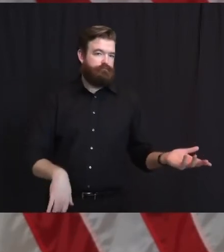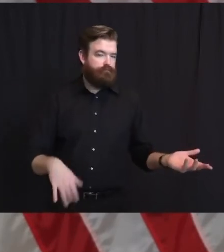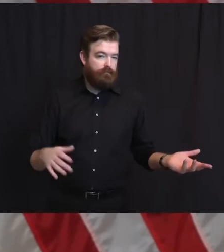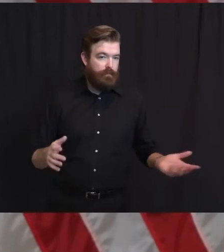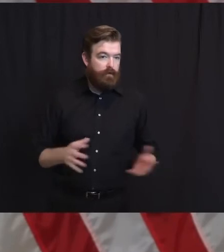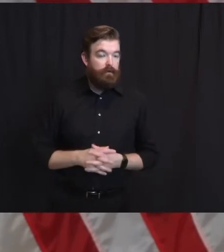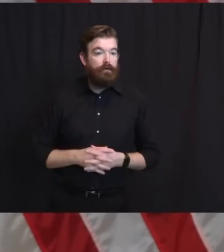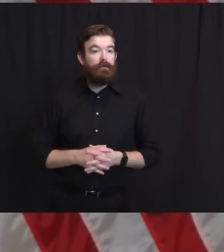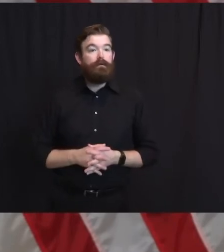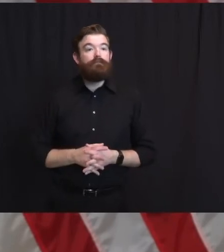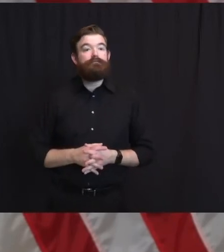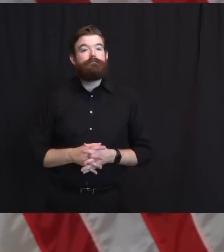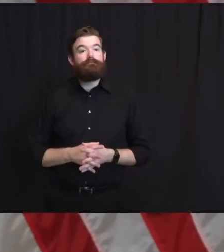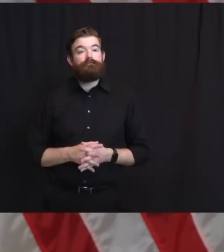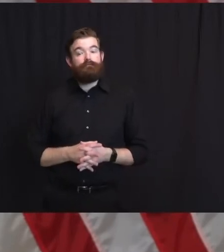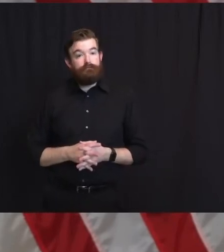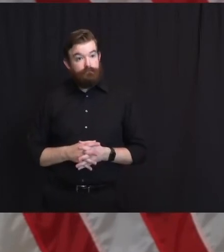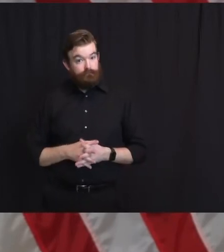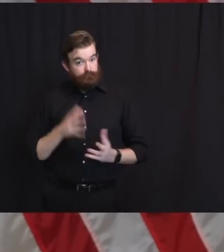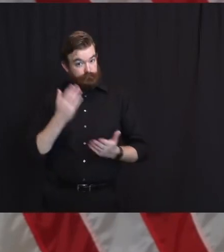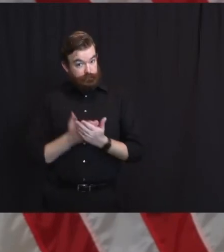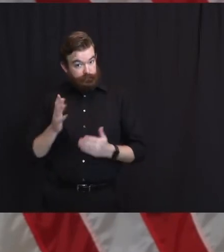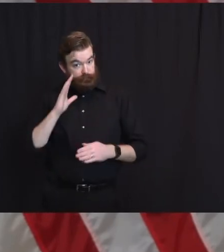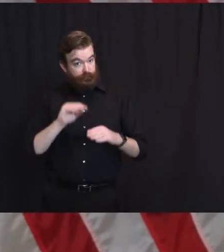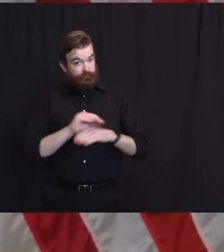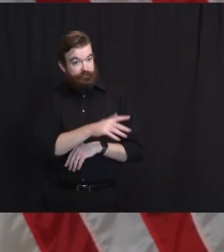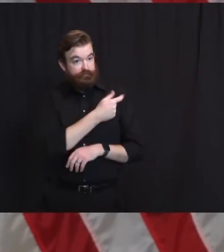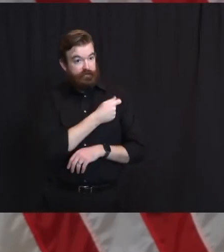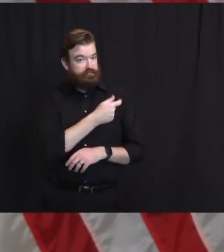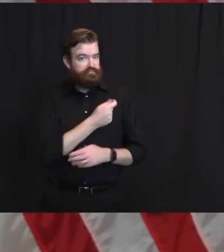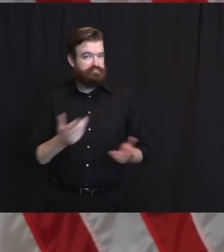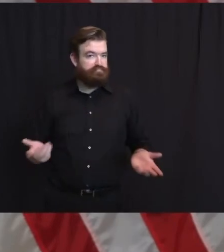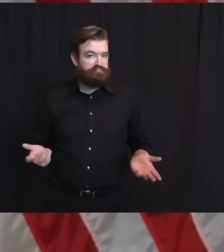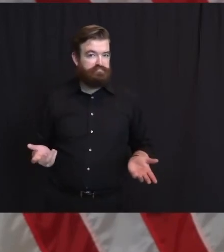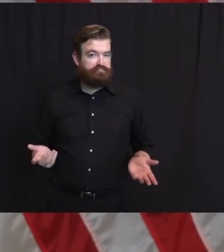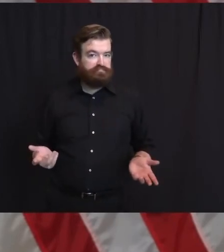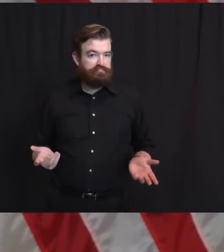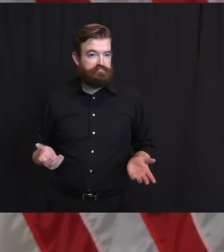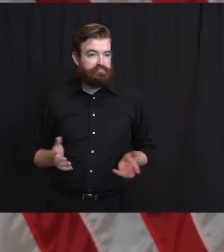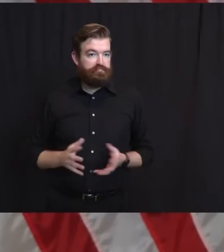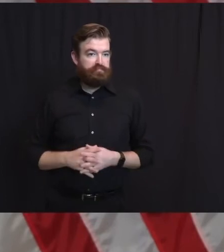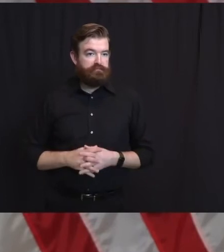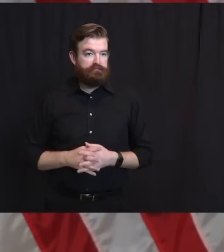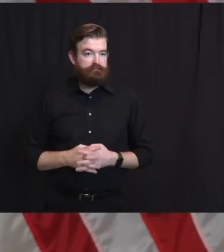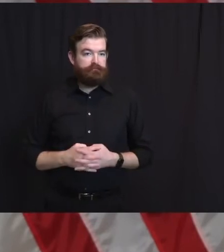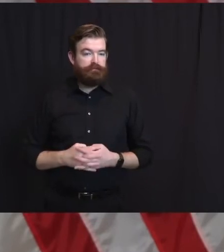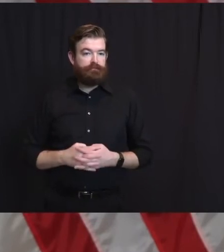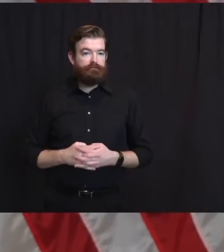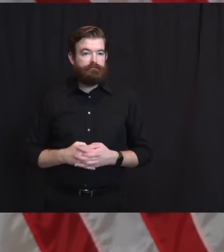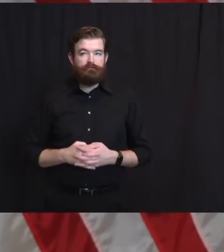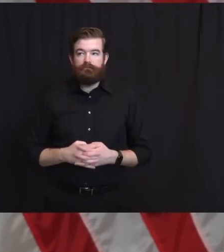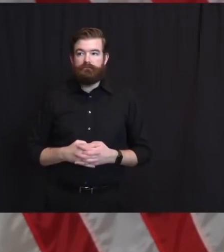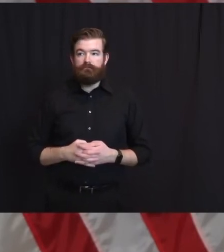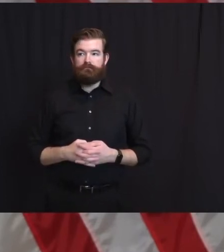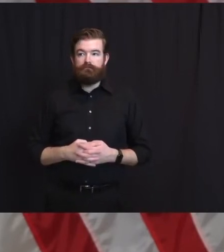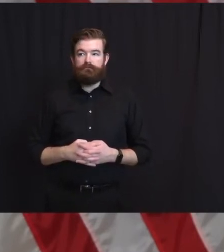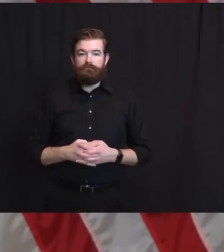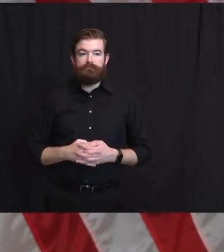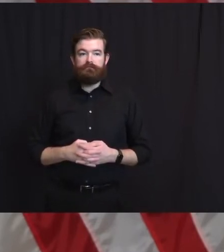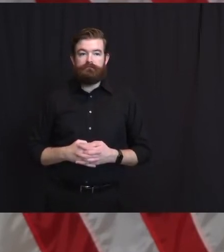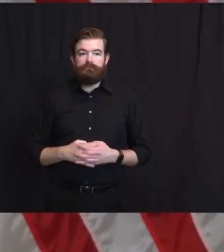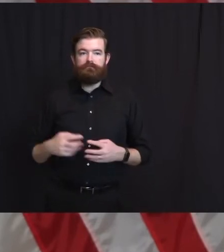vaccine efforts. And frankly, the message that the commissioner and the governor have been reiterating this entire time about trying to